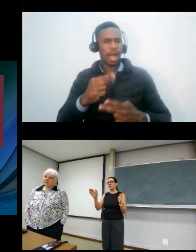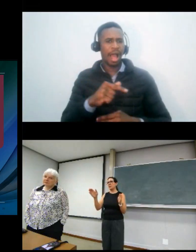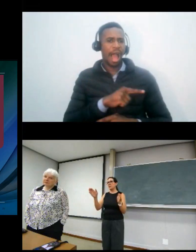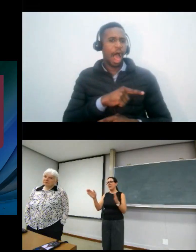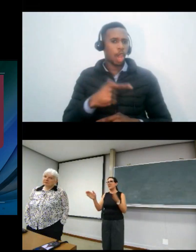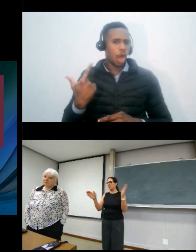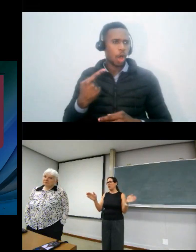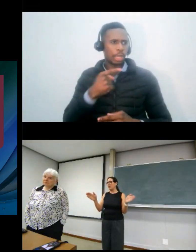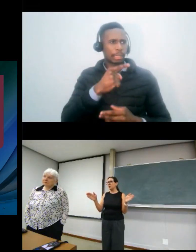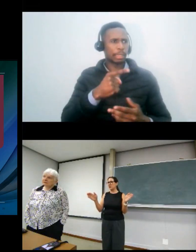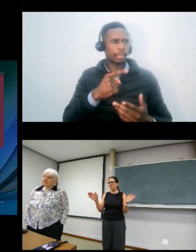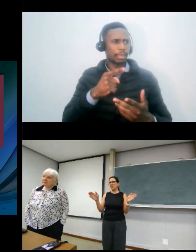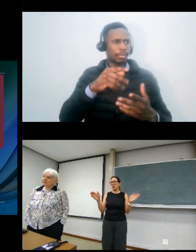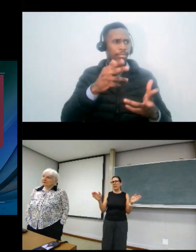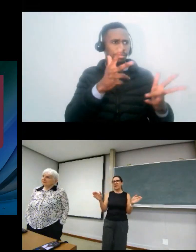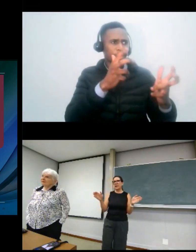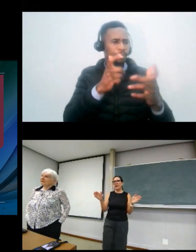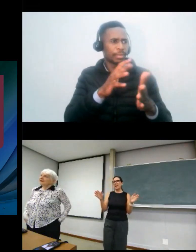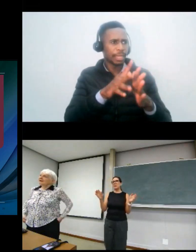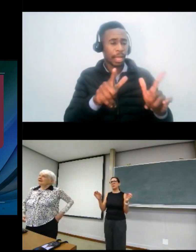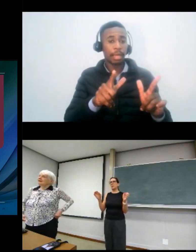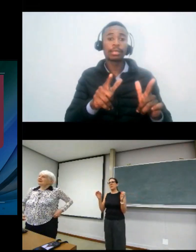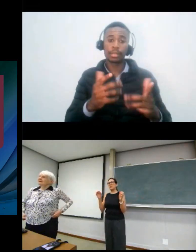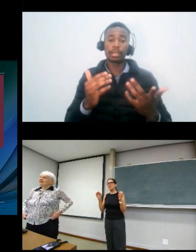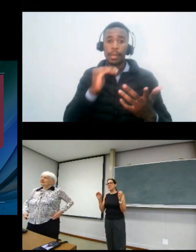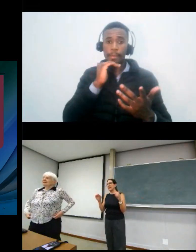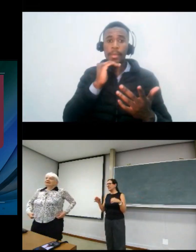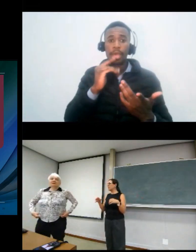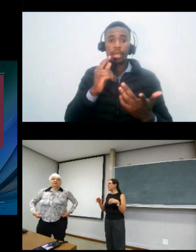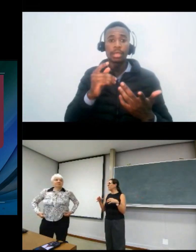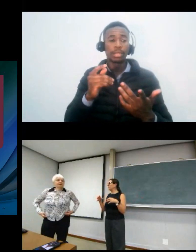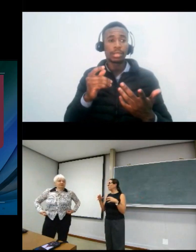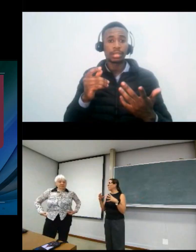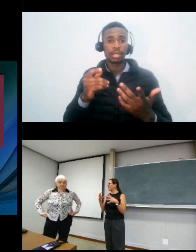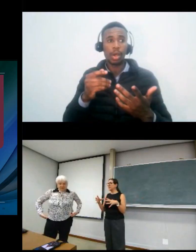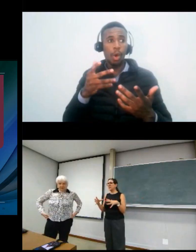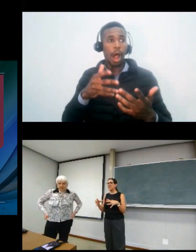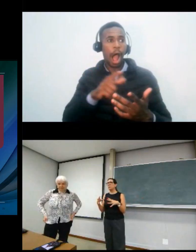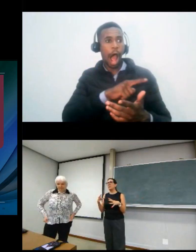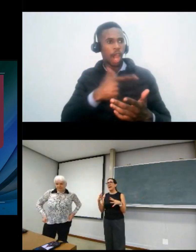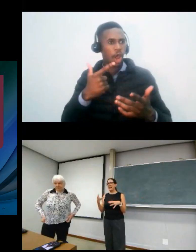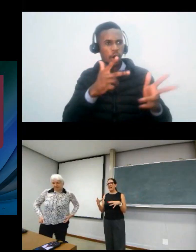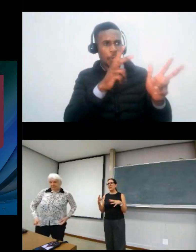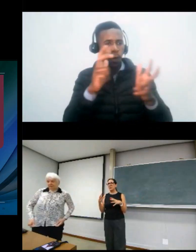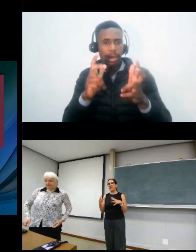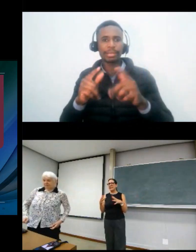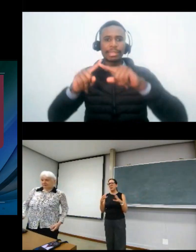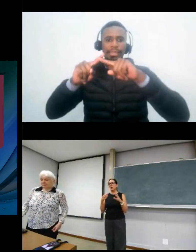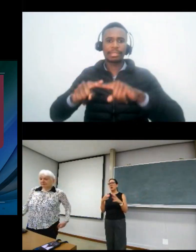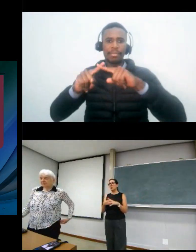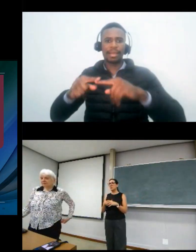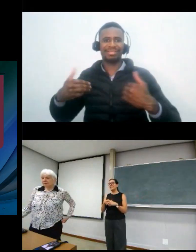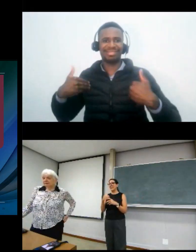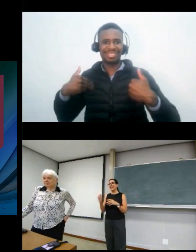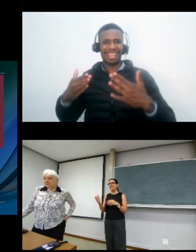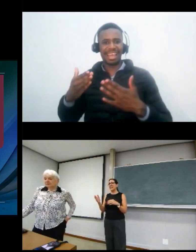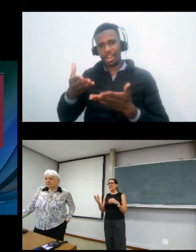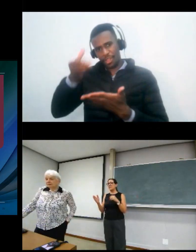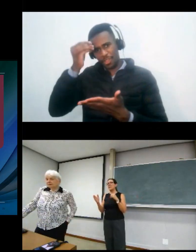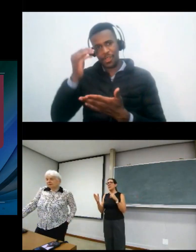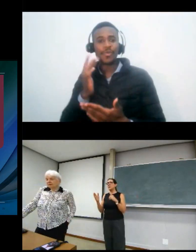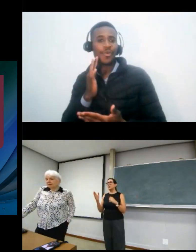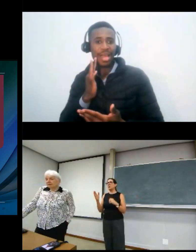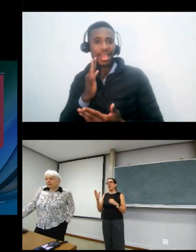your length of exposure depends on when you started learning. So the data that or the participants that we've analyzed to date are largely